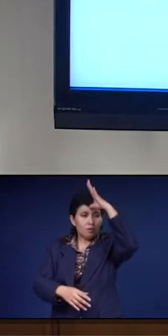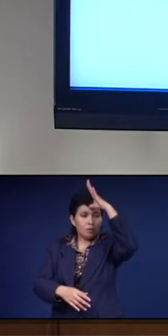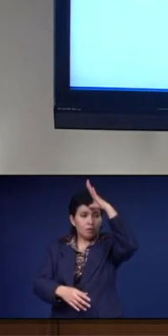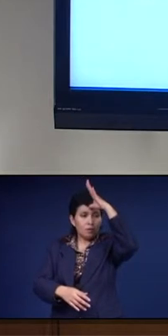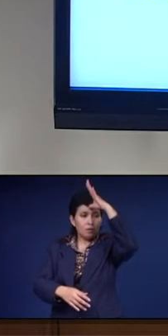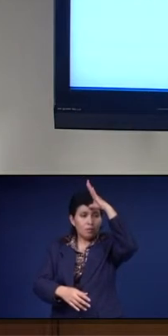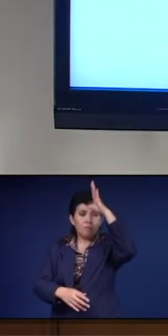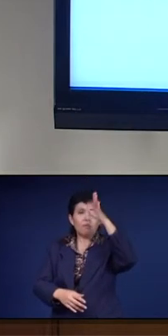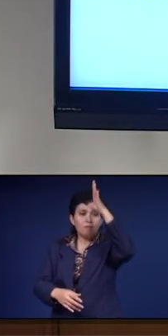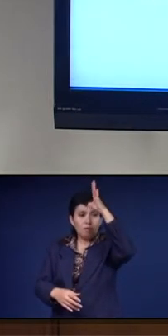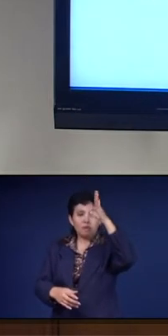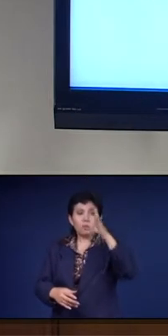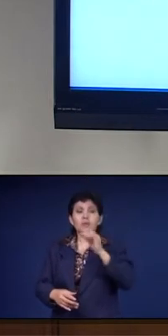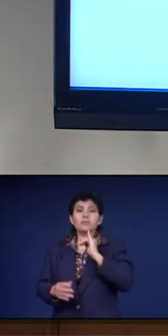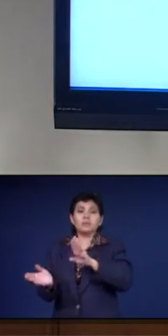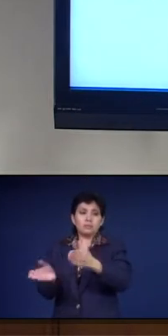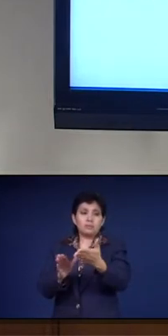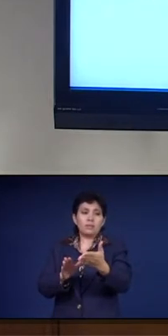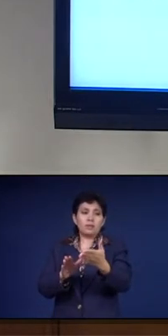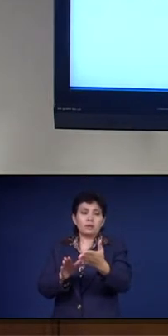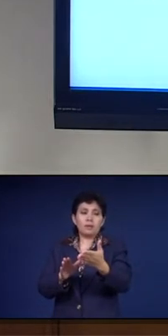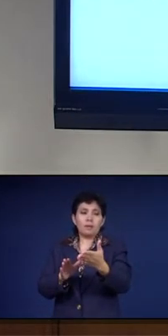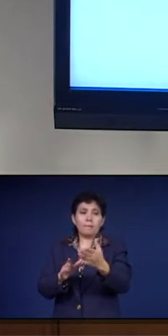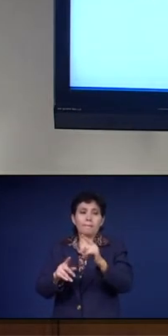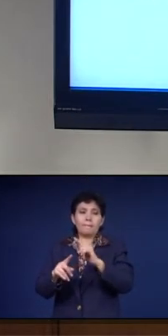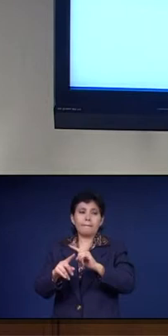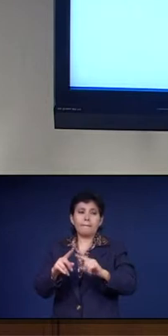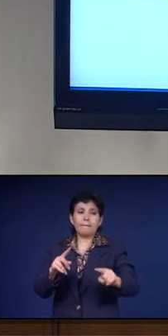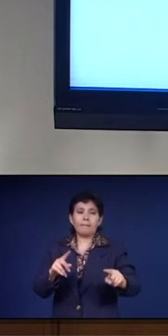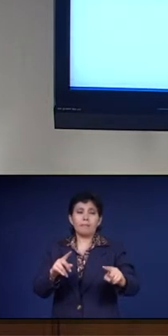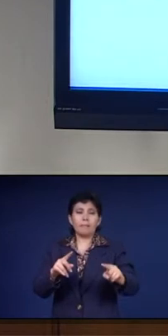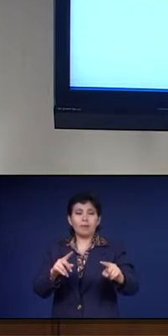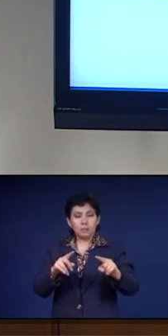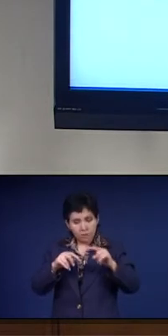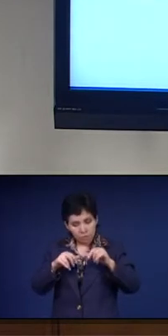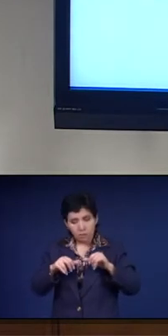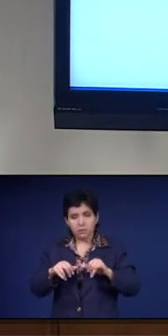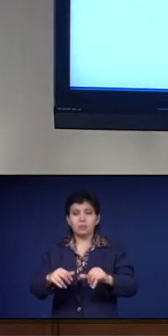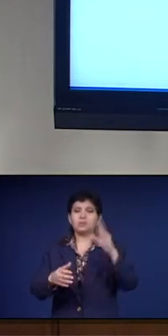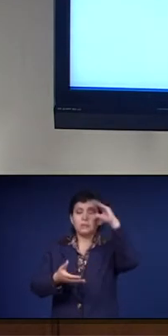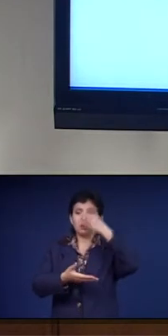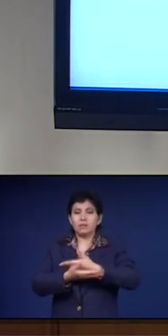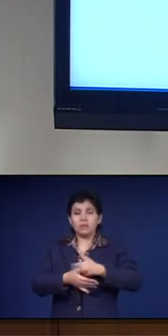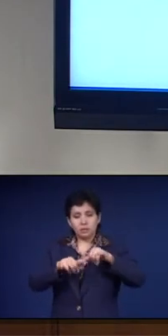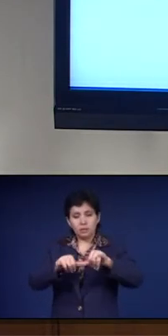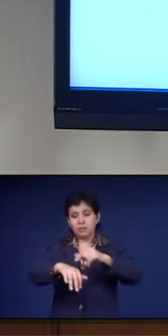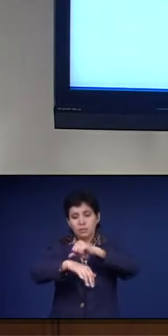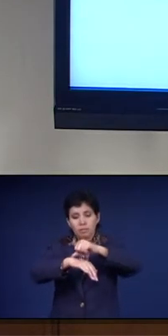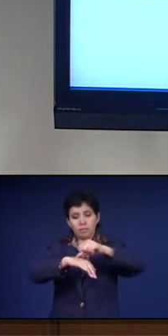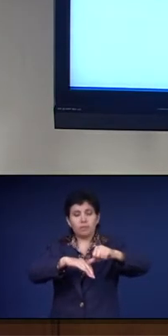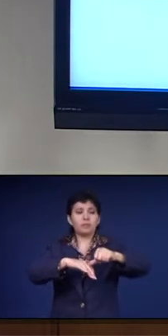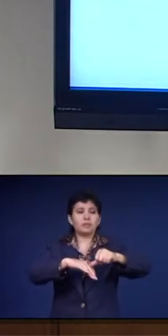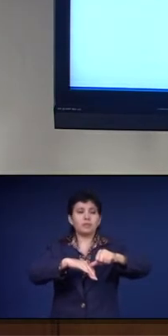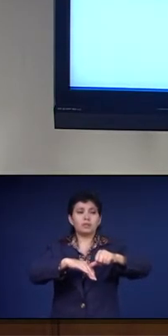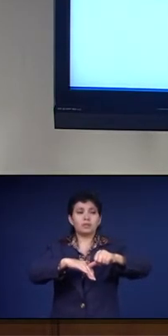dead, is pronounced dead, but the son is still being operated by the surgeon. But while